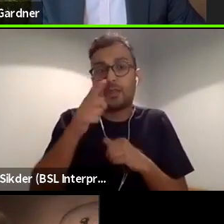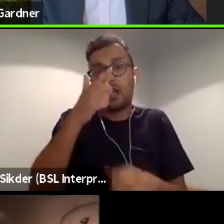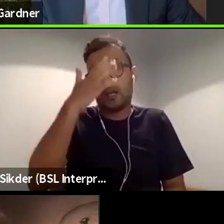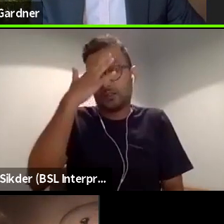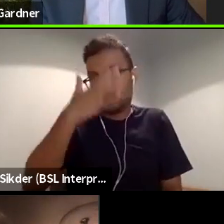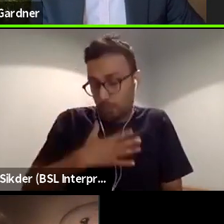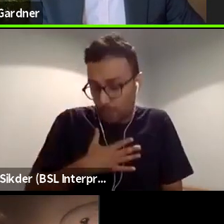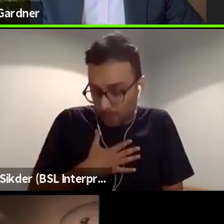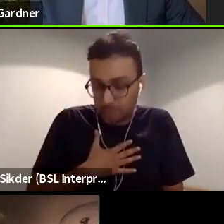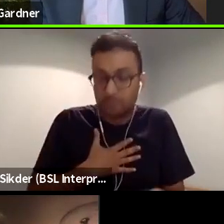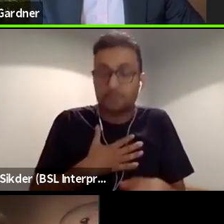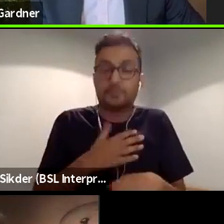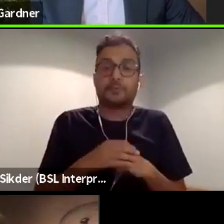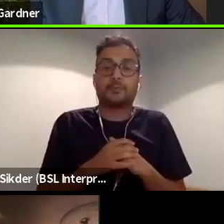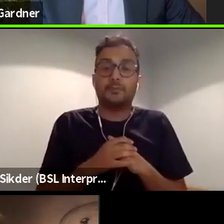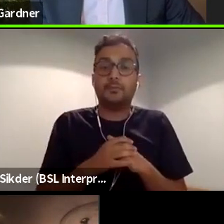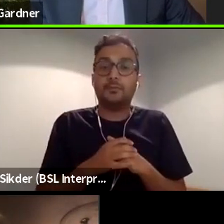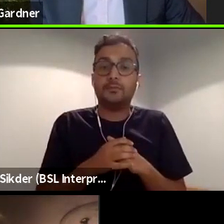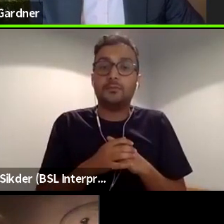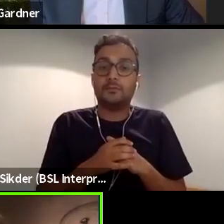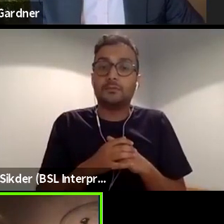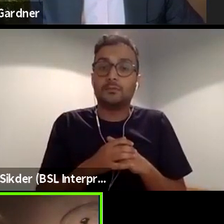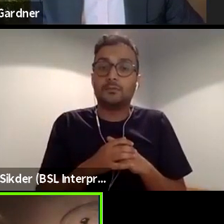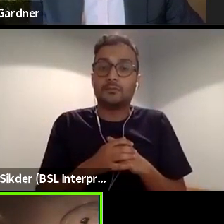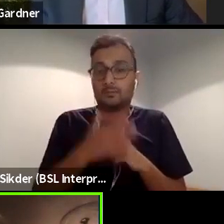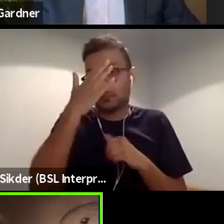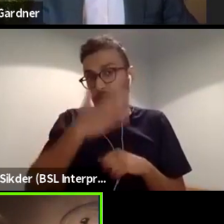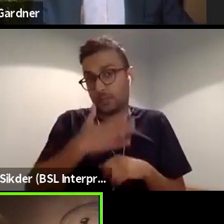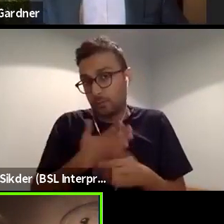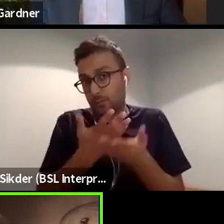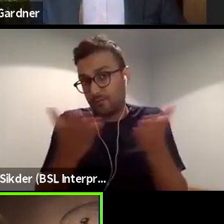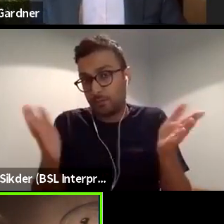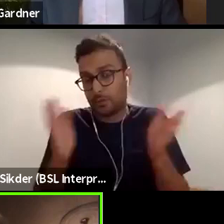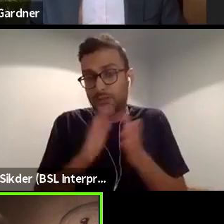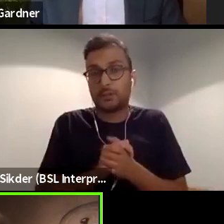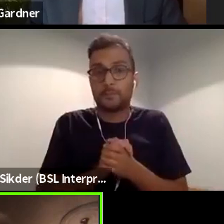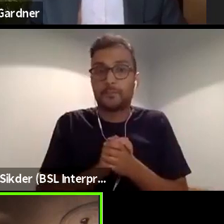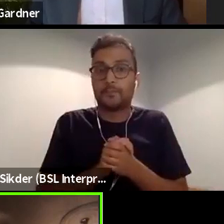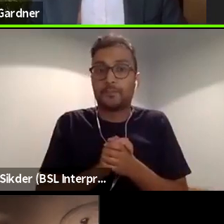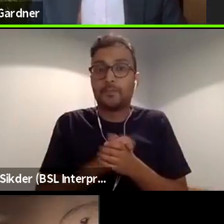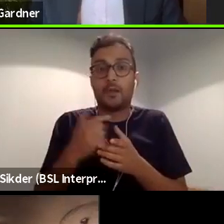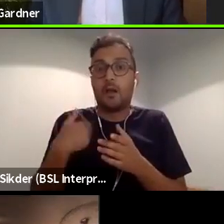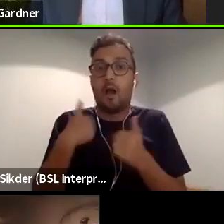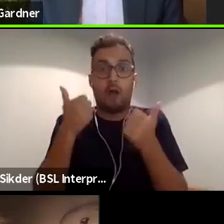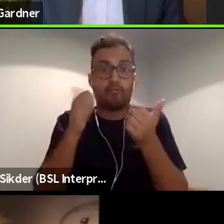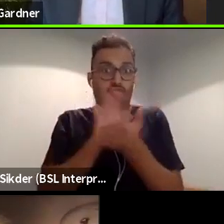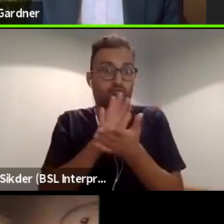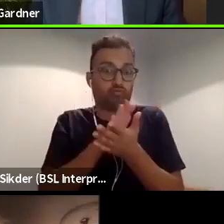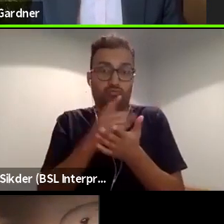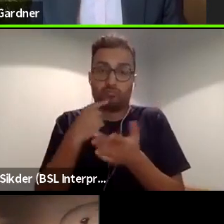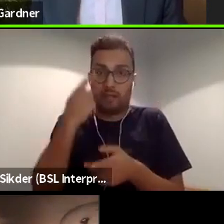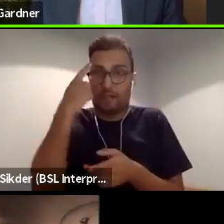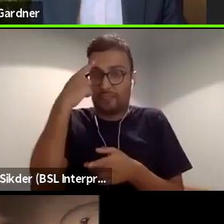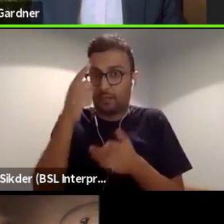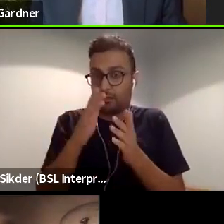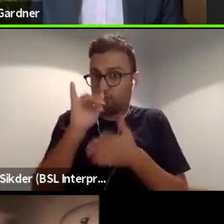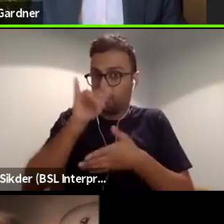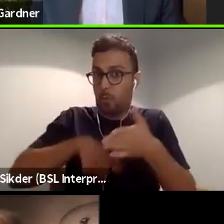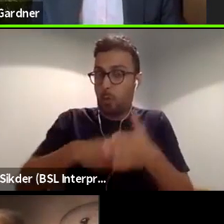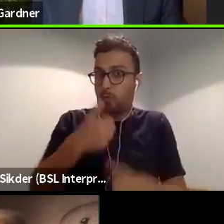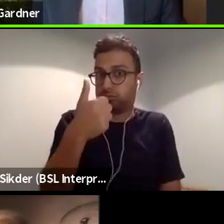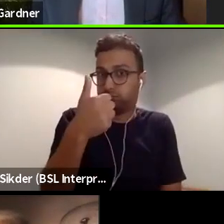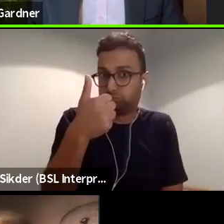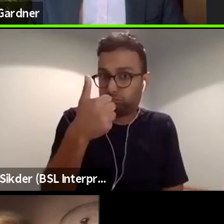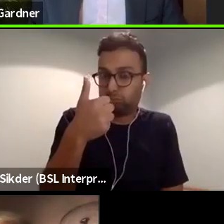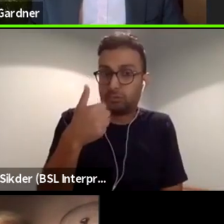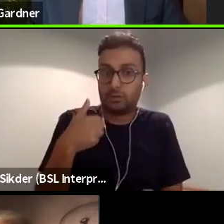al-khair to everybody. I absolutely welcome the report, and I welcome Faisal's